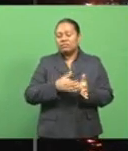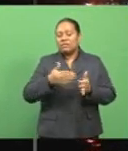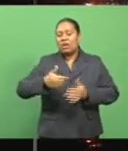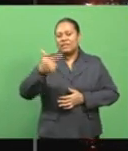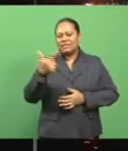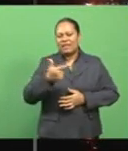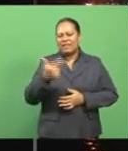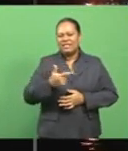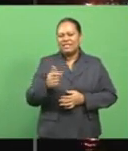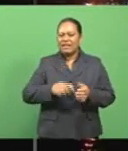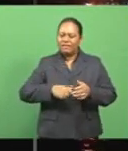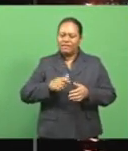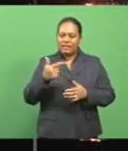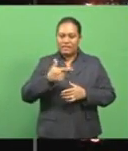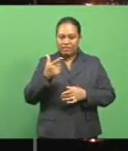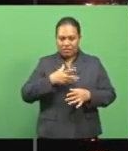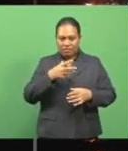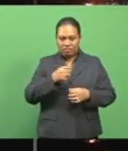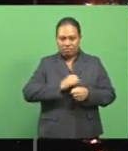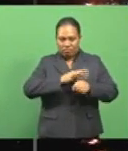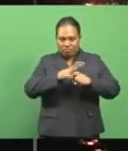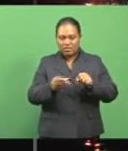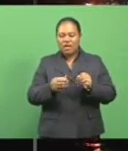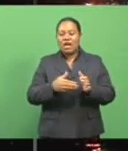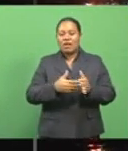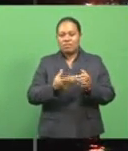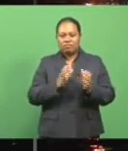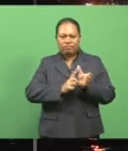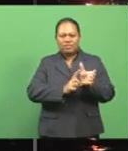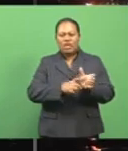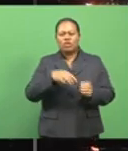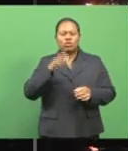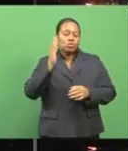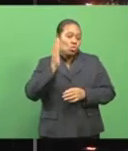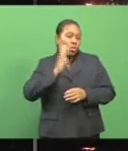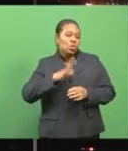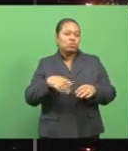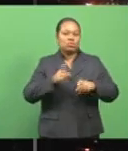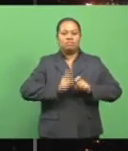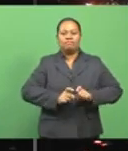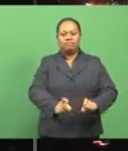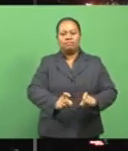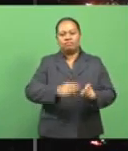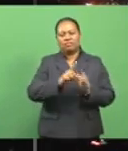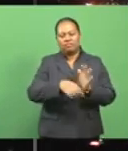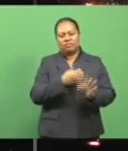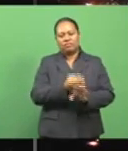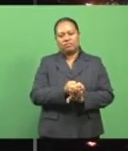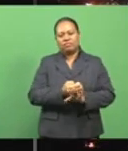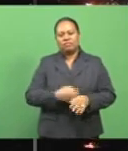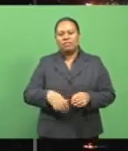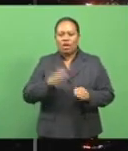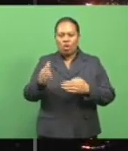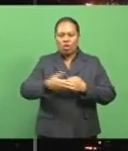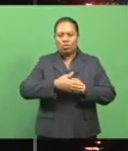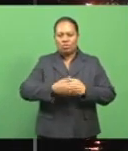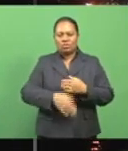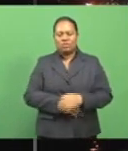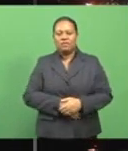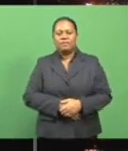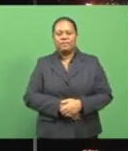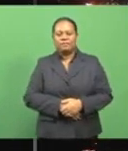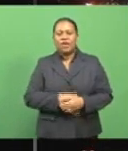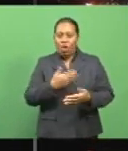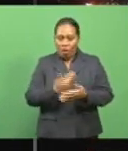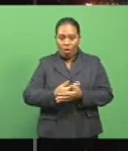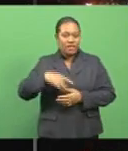Levu, 6 close contacts quarantined, and schools to remain closed until June. For these stories and others, you can tune in daily